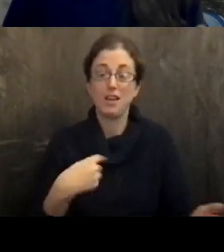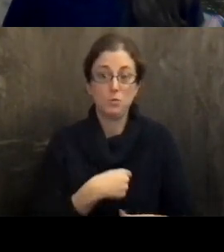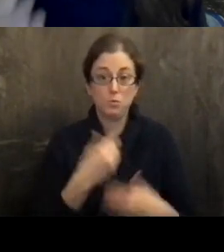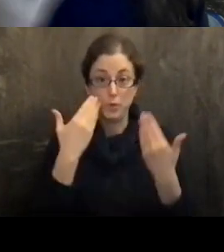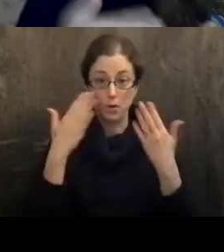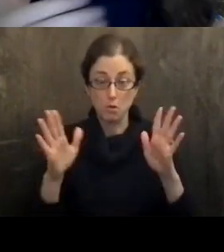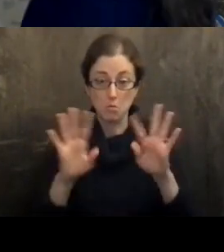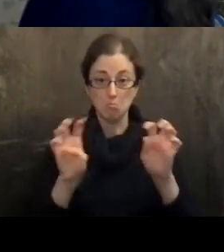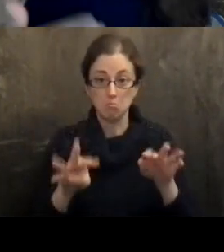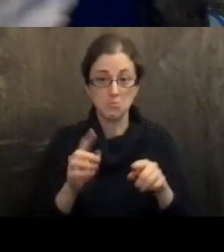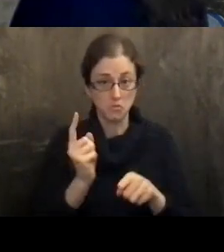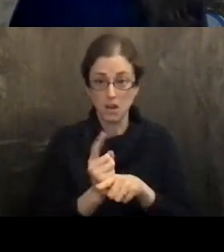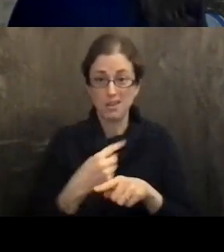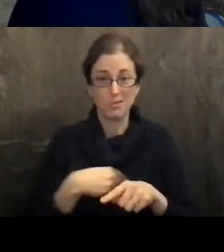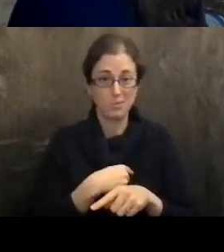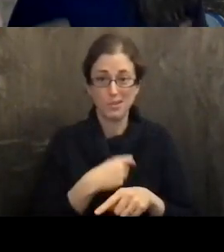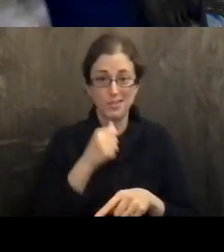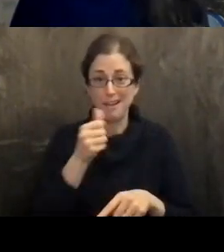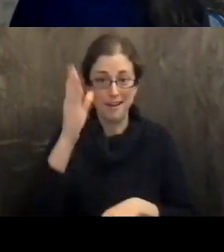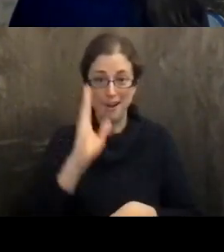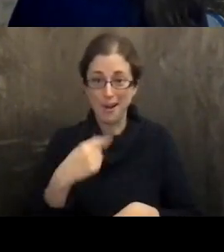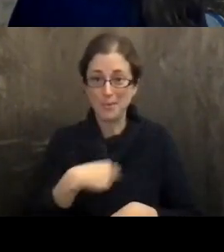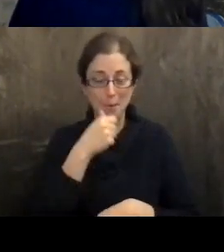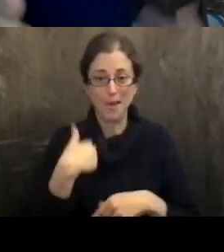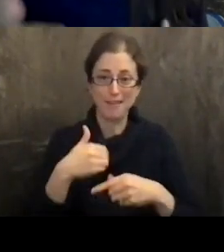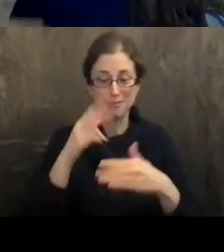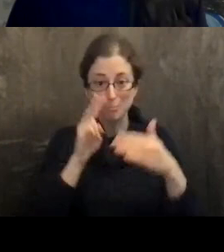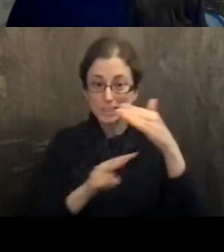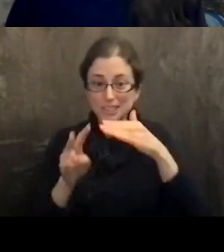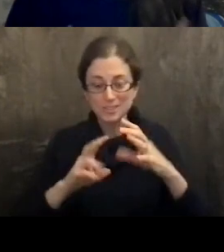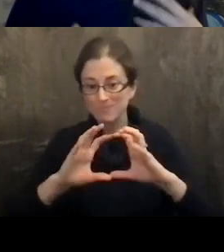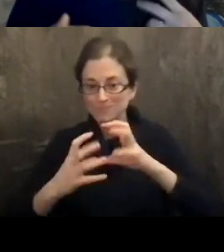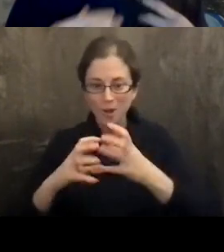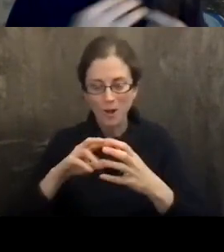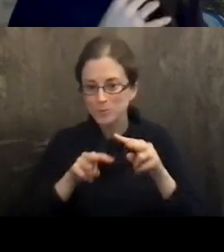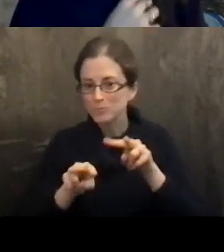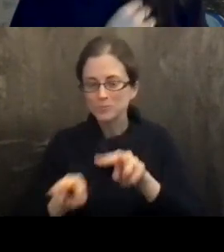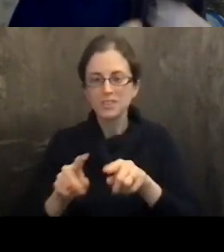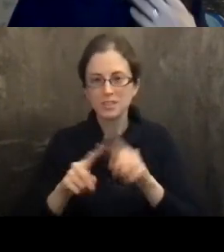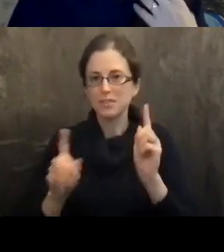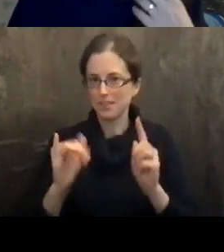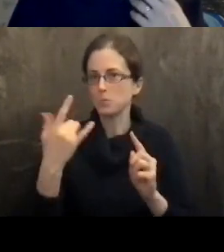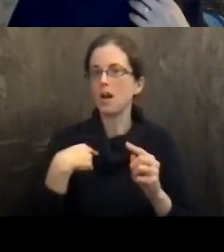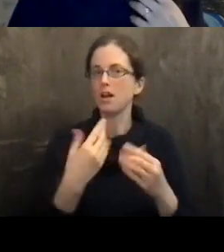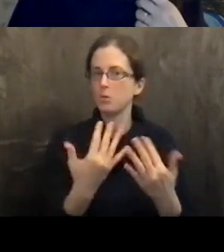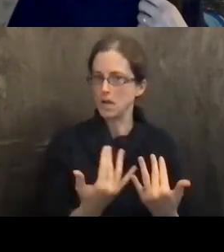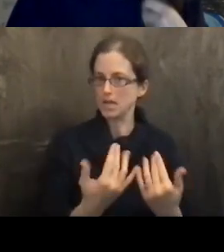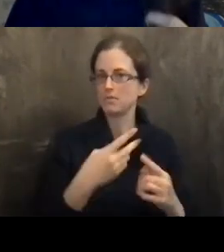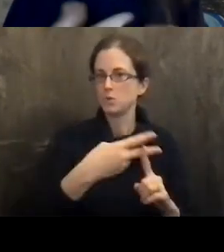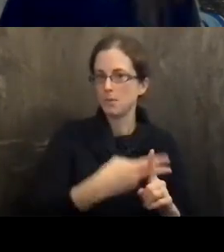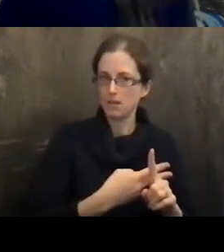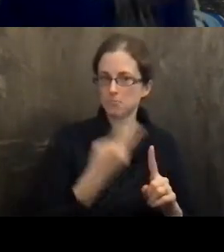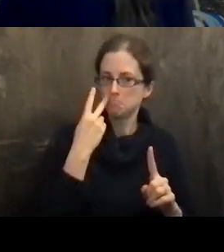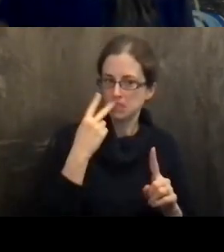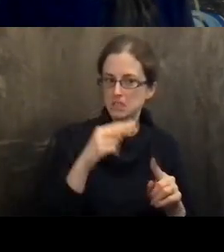However, knowing what we know about vaccine science, this is why there isn't a concern about long-term side effects.